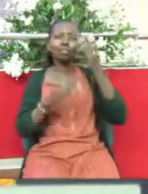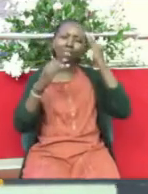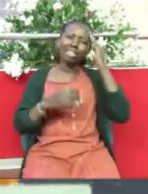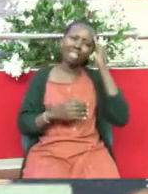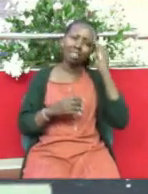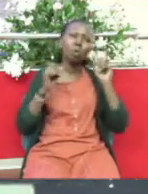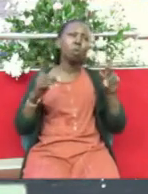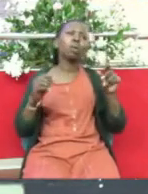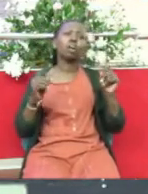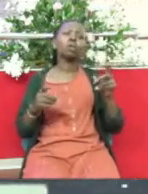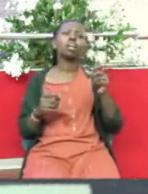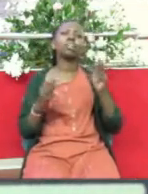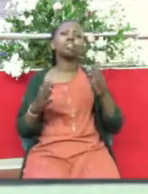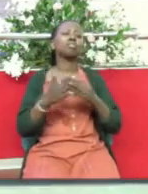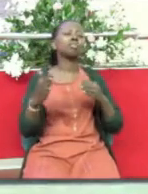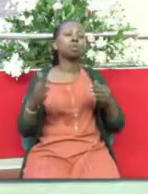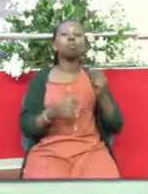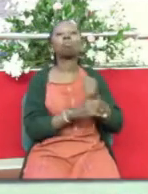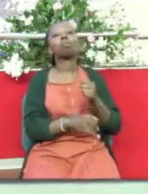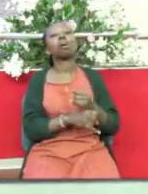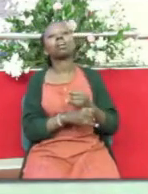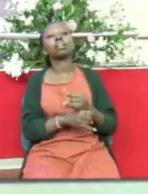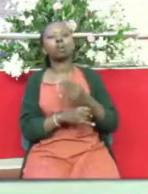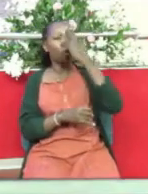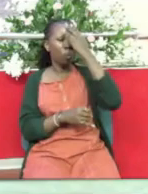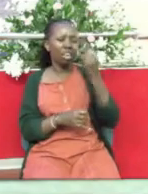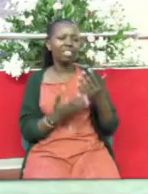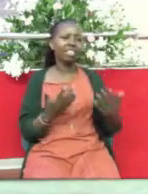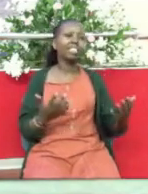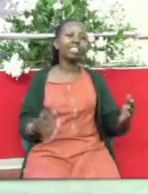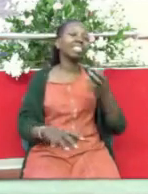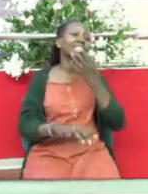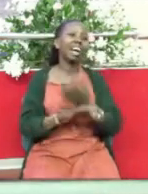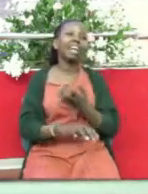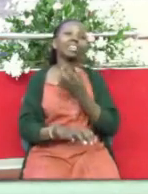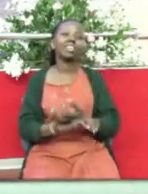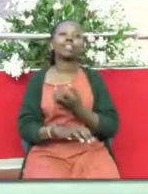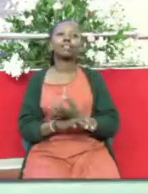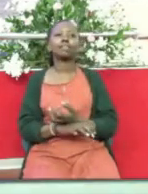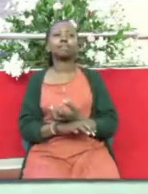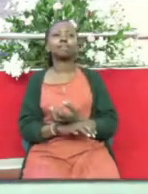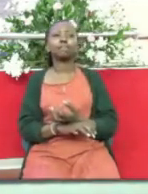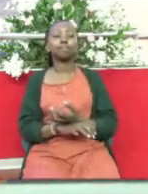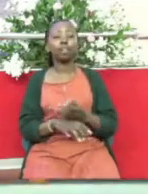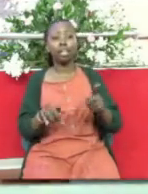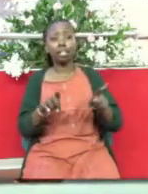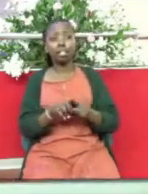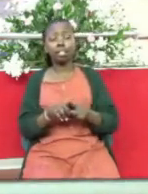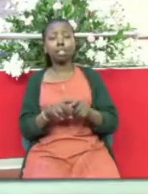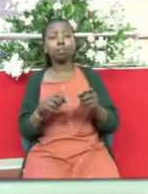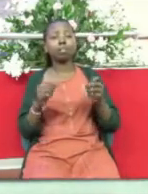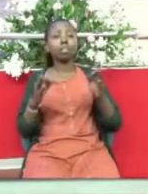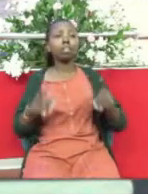and left. Unapitia hali ngumu pale ofisini, unaona afadhali niandike barua ya kujiuzulu niondoke. Worse still, if life